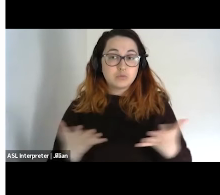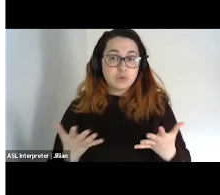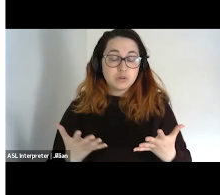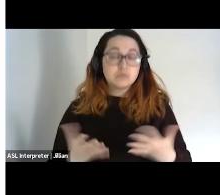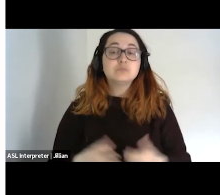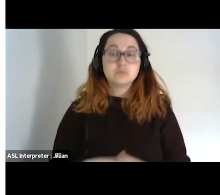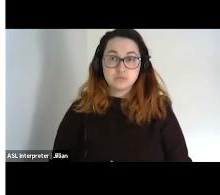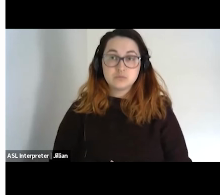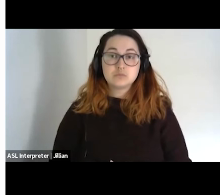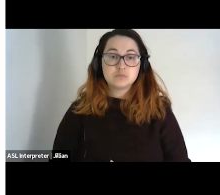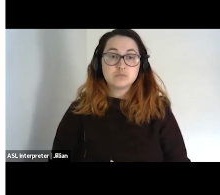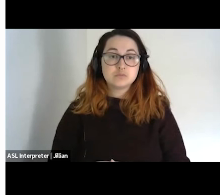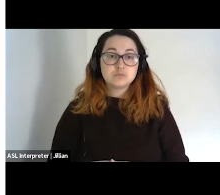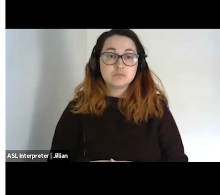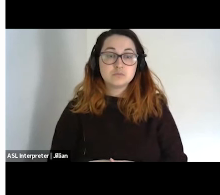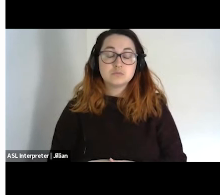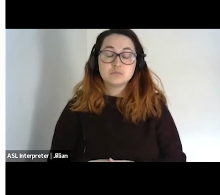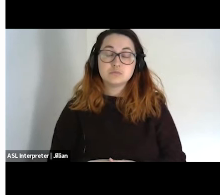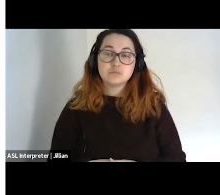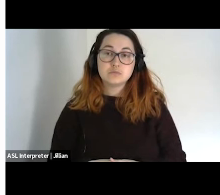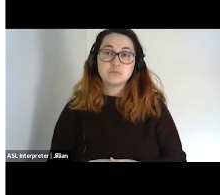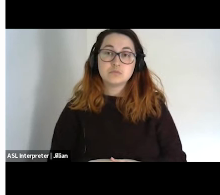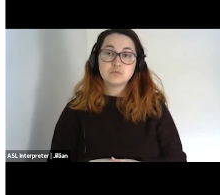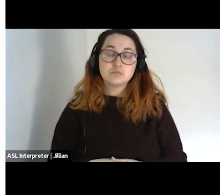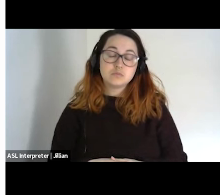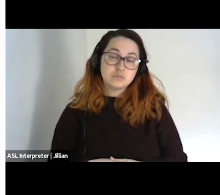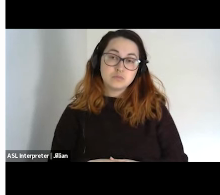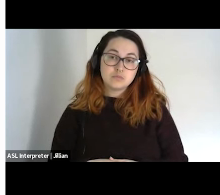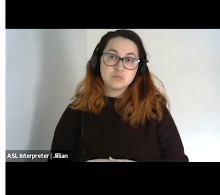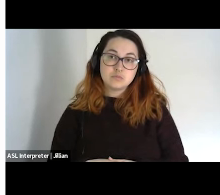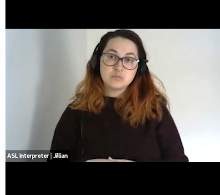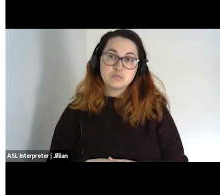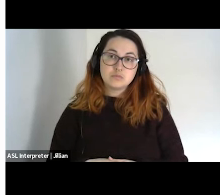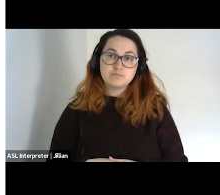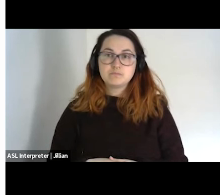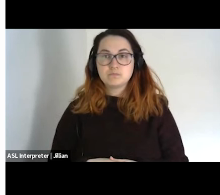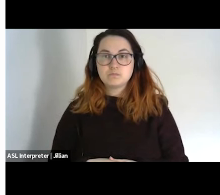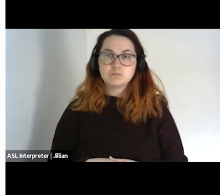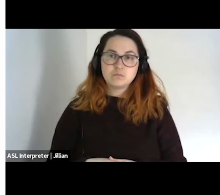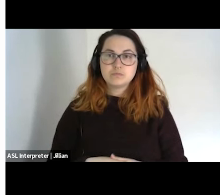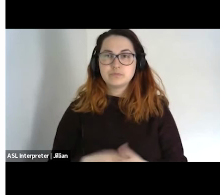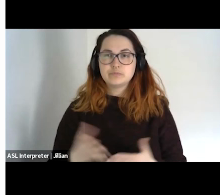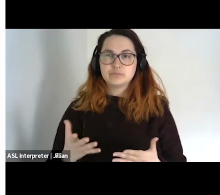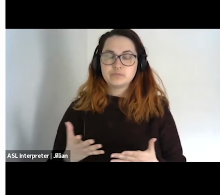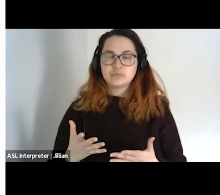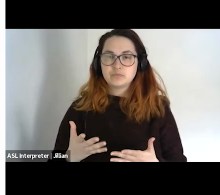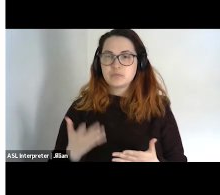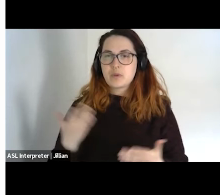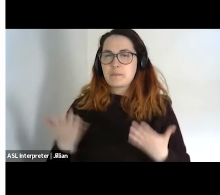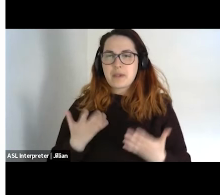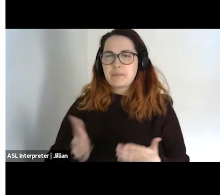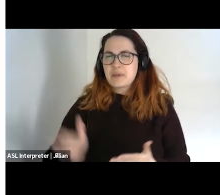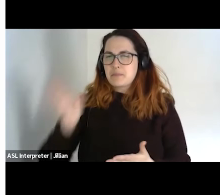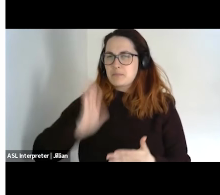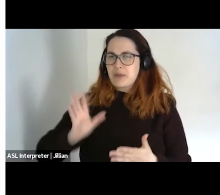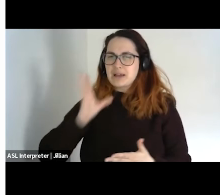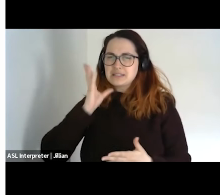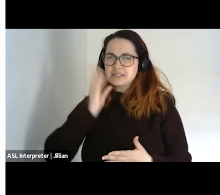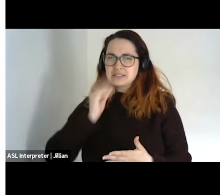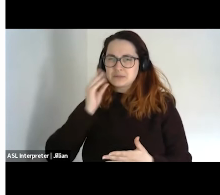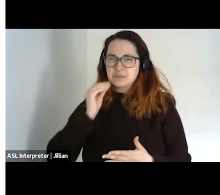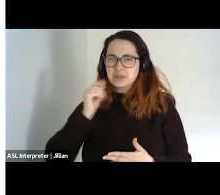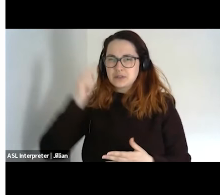points, is really about sort of replaying things that might have happened in our lives. And we do the